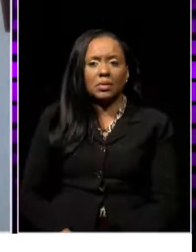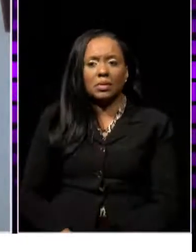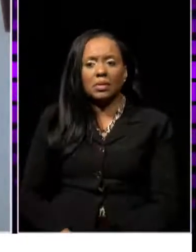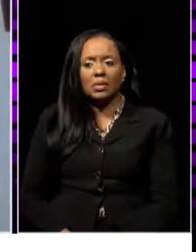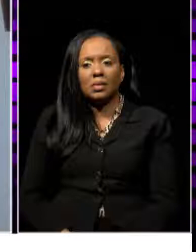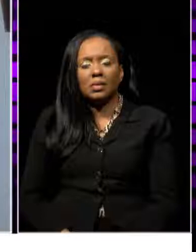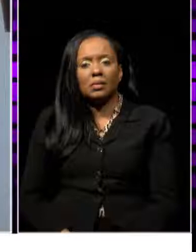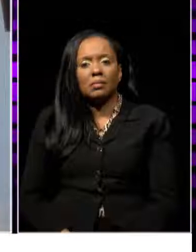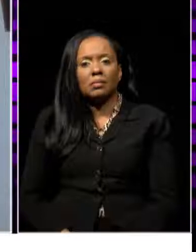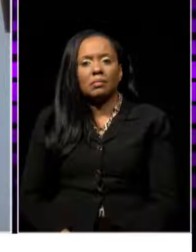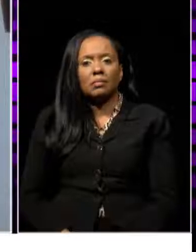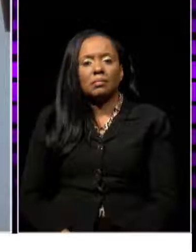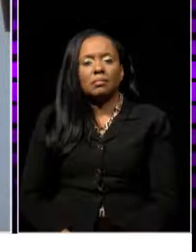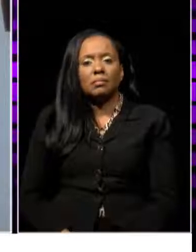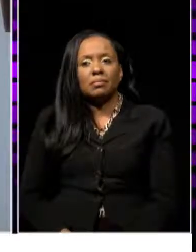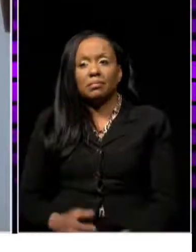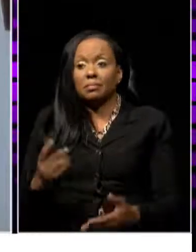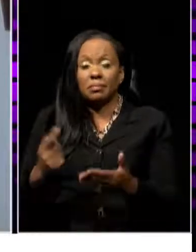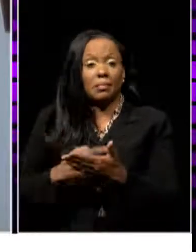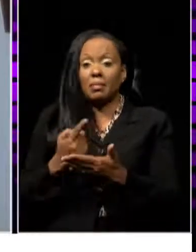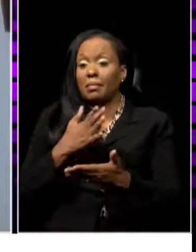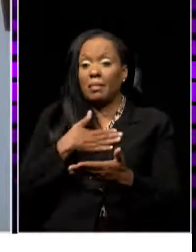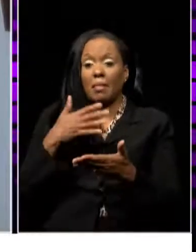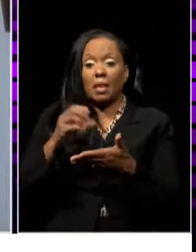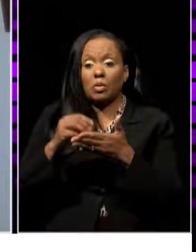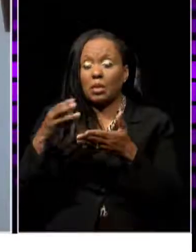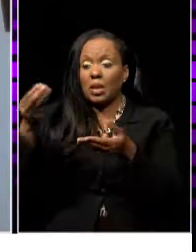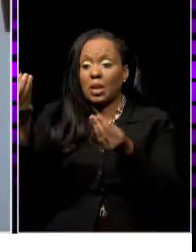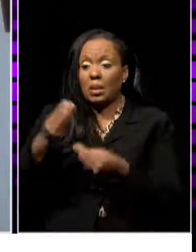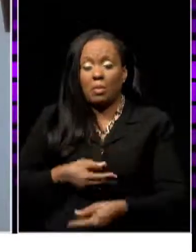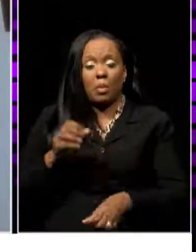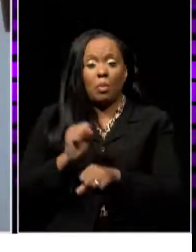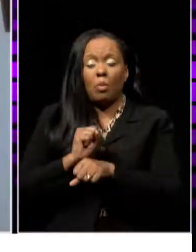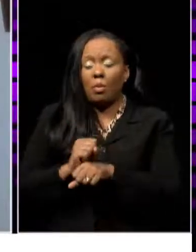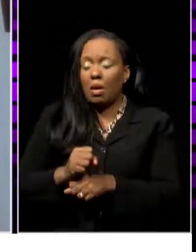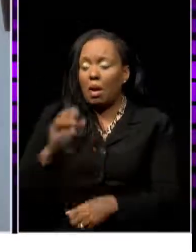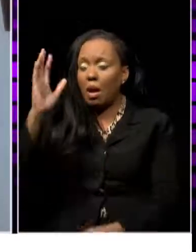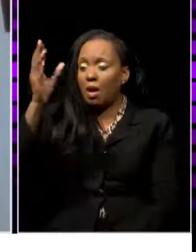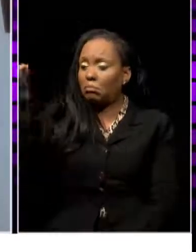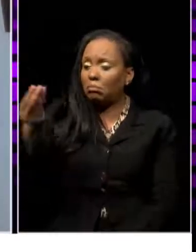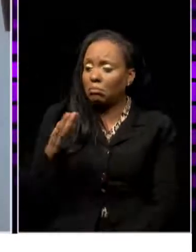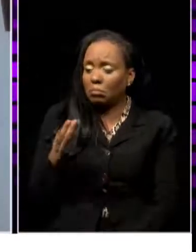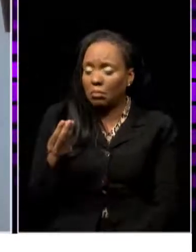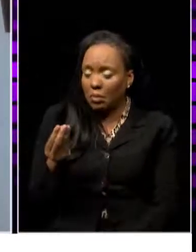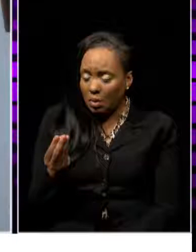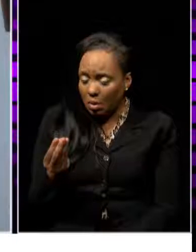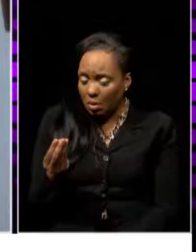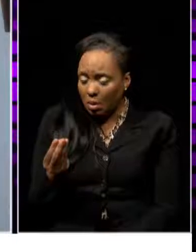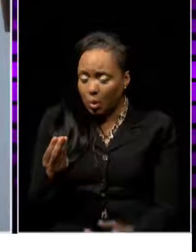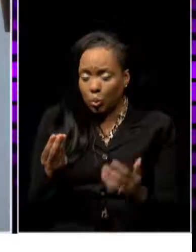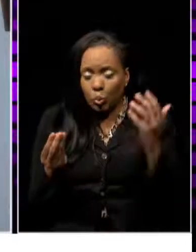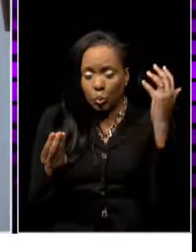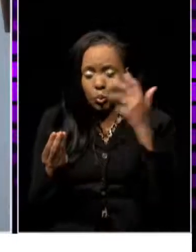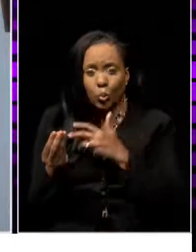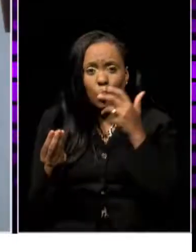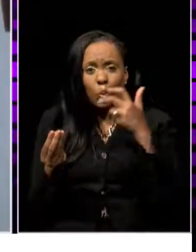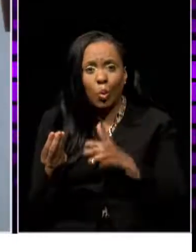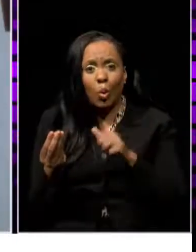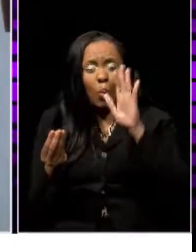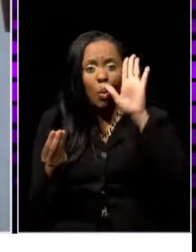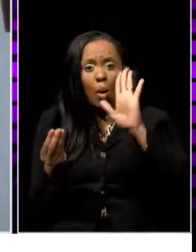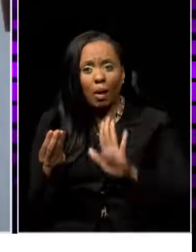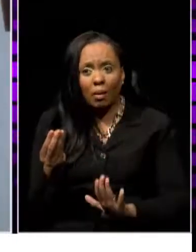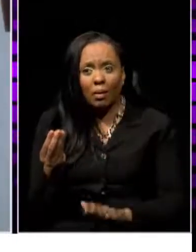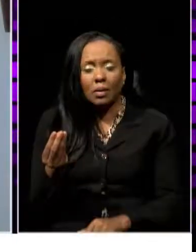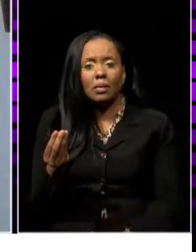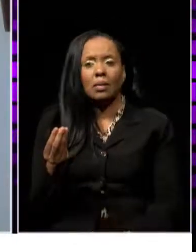may turn in work that is extraordinary, meaning they might do something that is fantastic. The difficulty